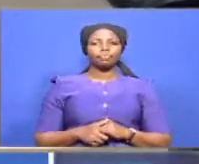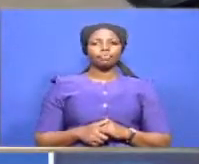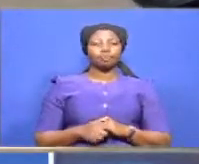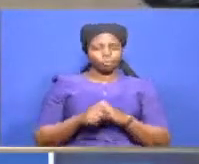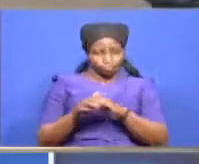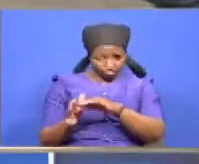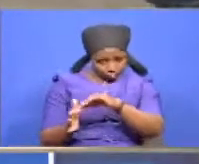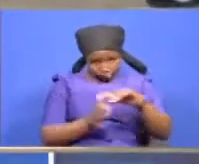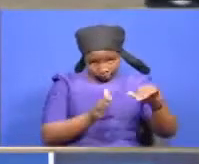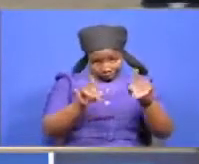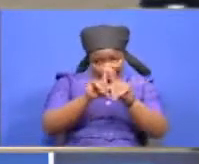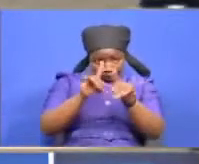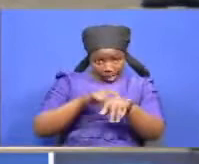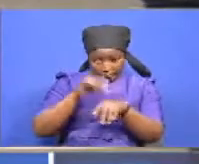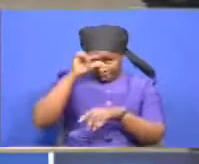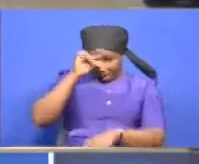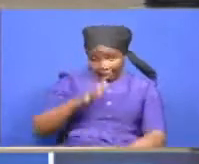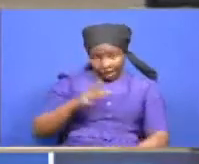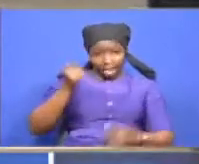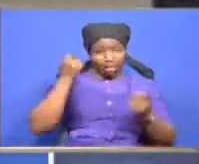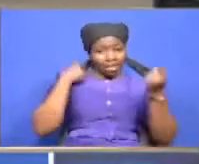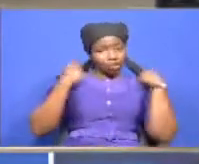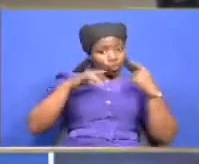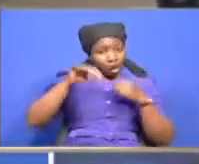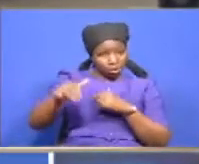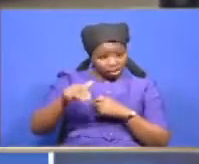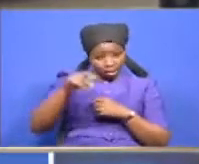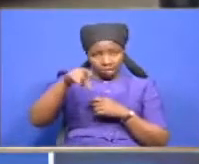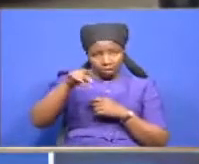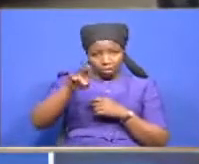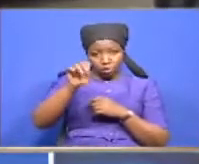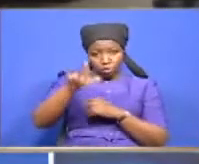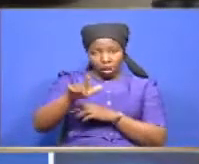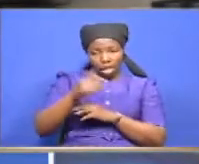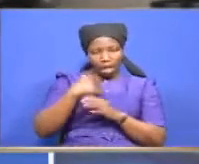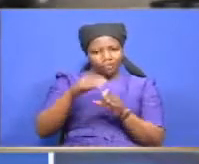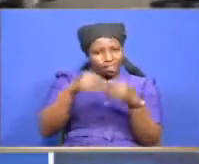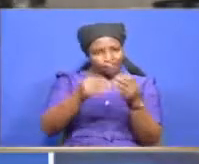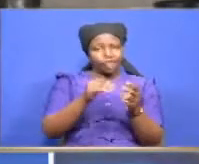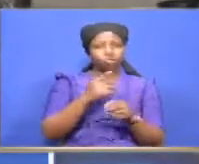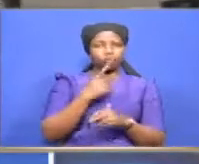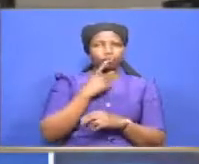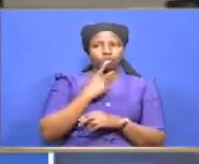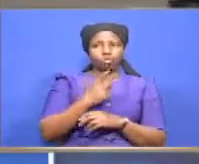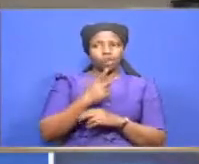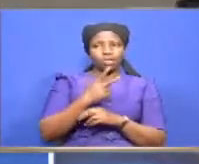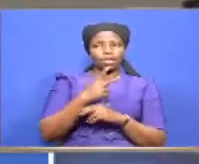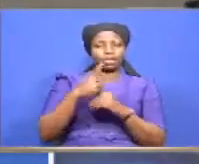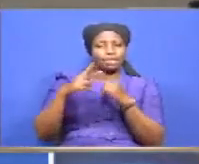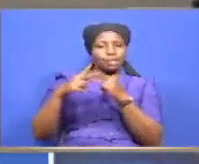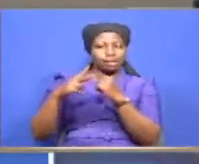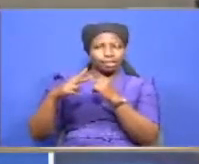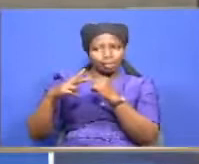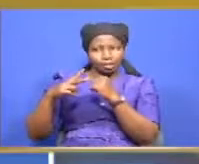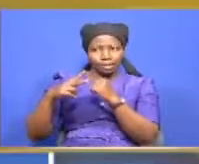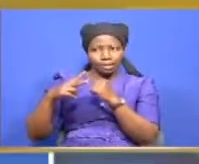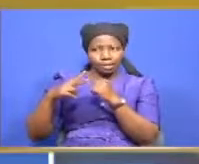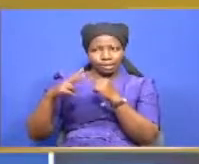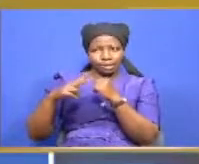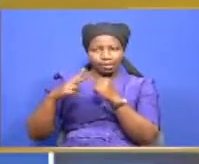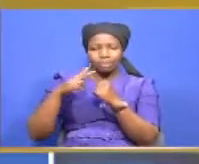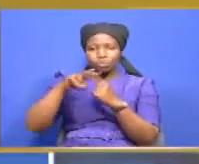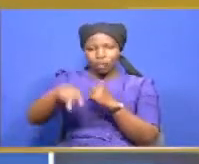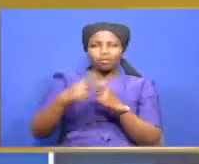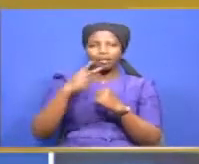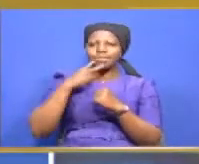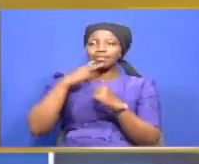Wakati huo huo, gavana wa kaunti ya Kericho Paul Chepkonye ametoa mchango wa lita 2700 za dawa za majosho ya mifugo